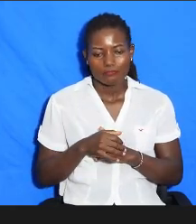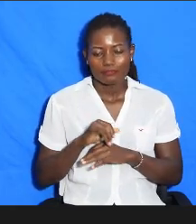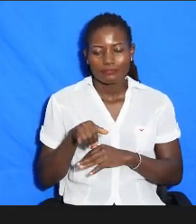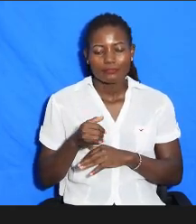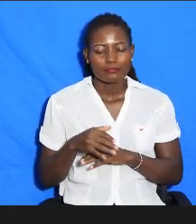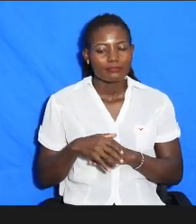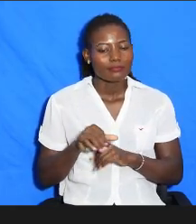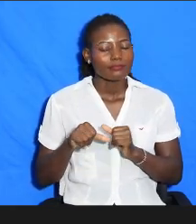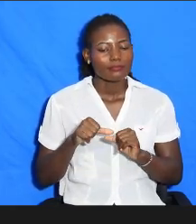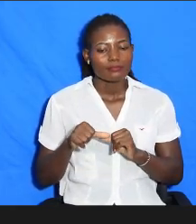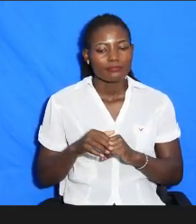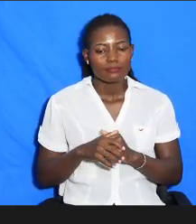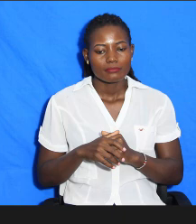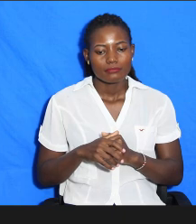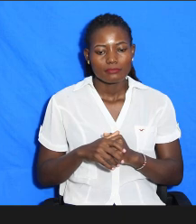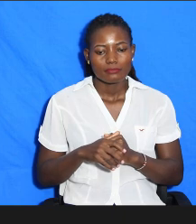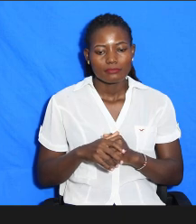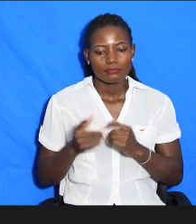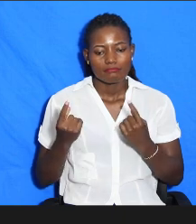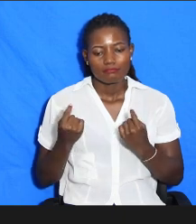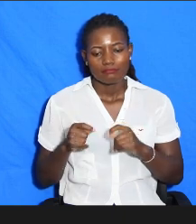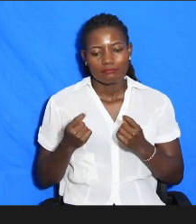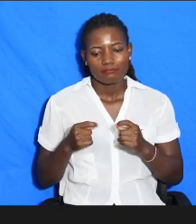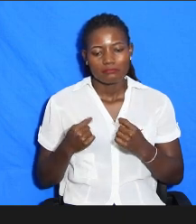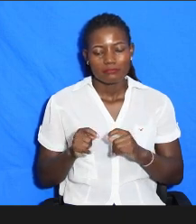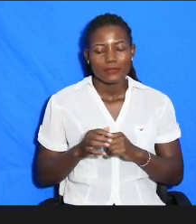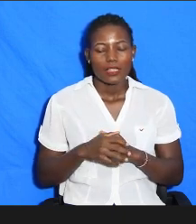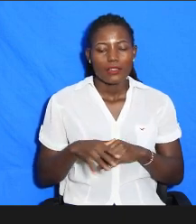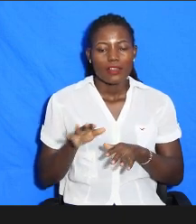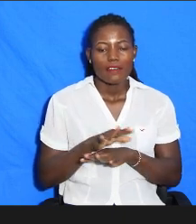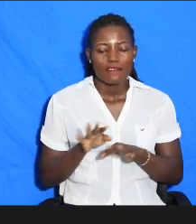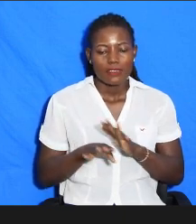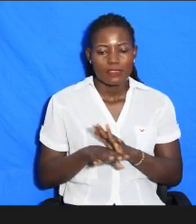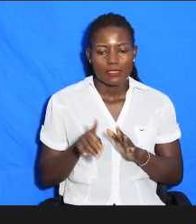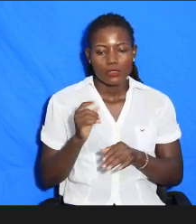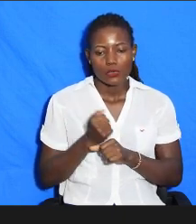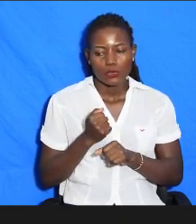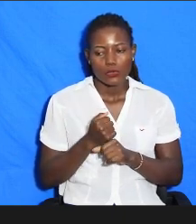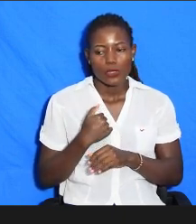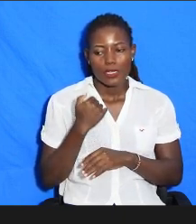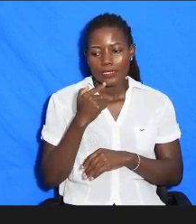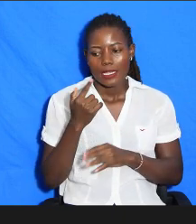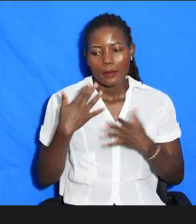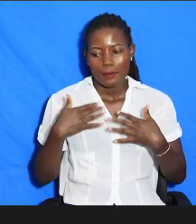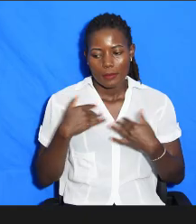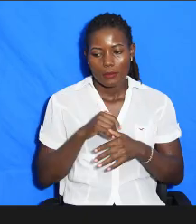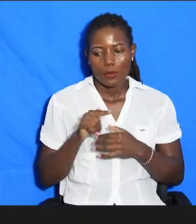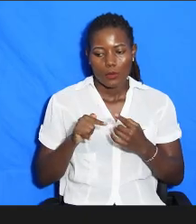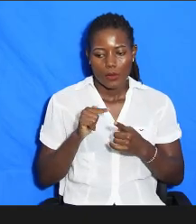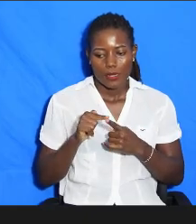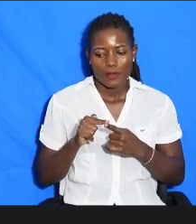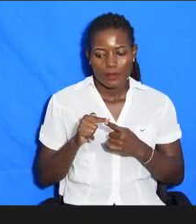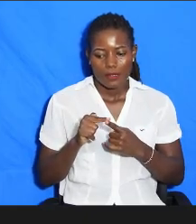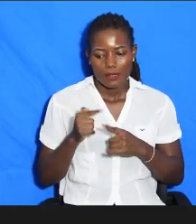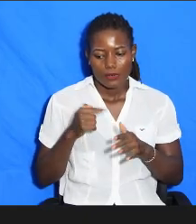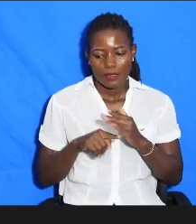just a matter of trial and error because everything that you do, I always tell people whenever you're stepping